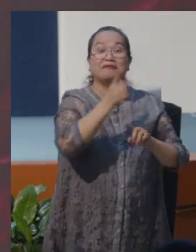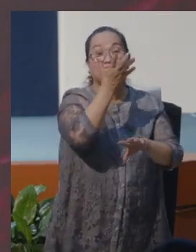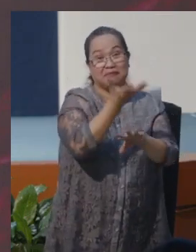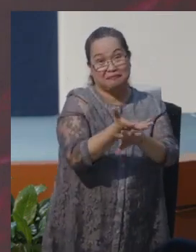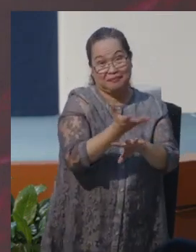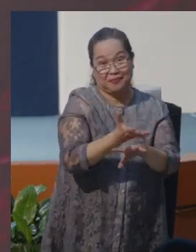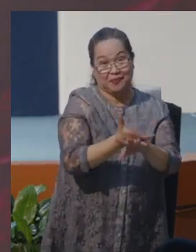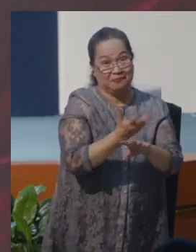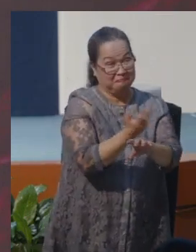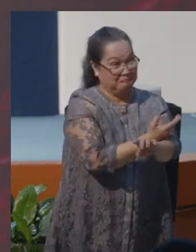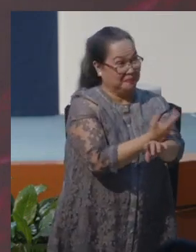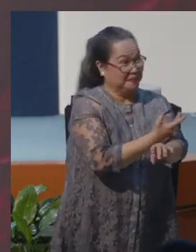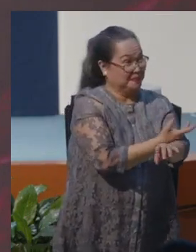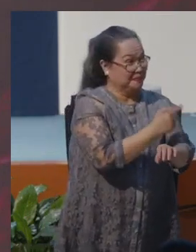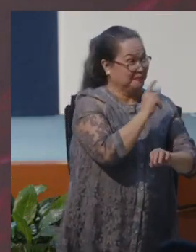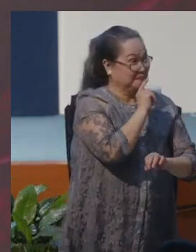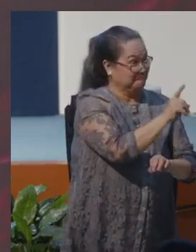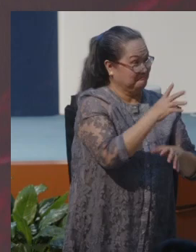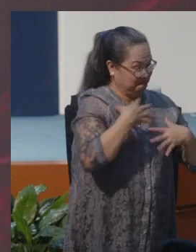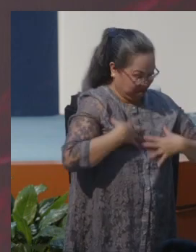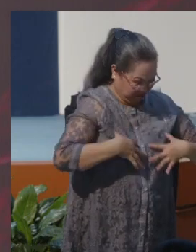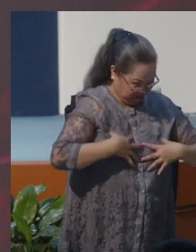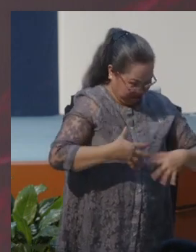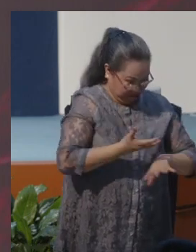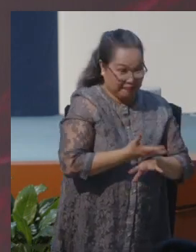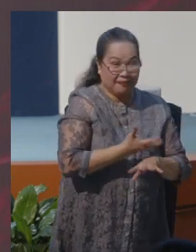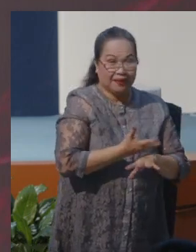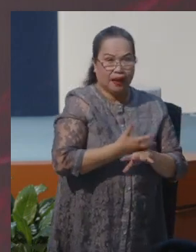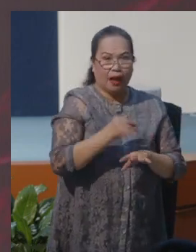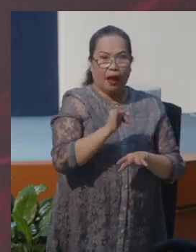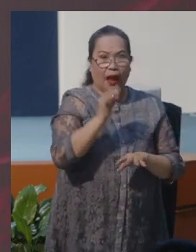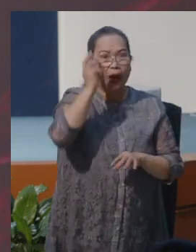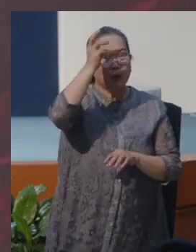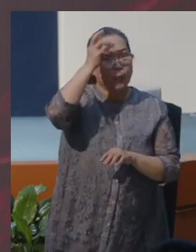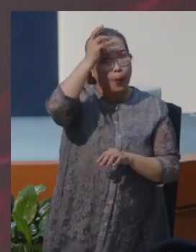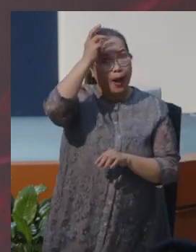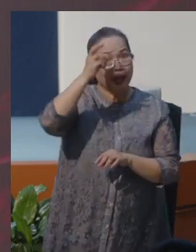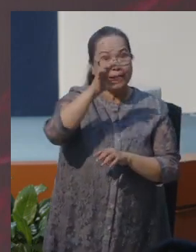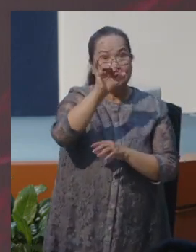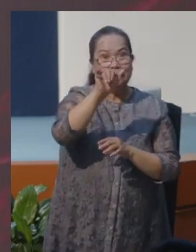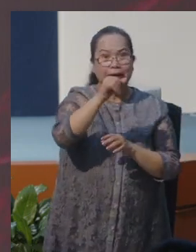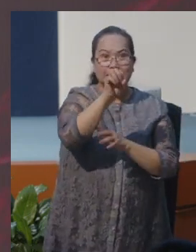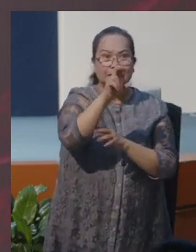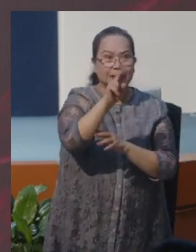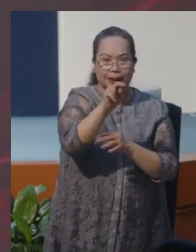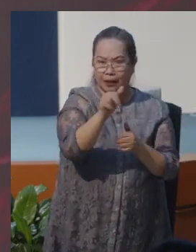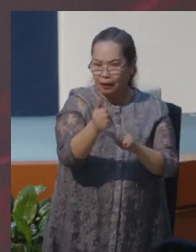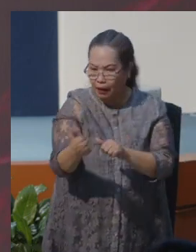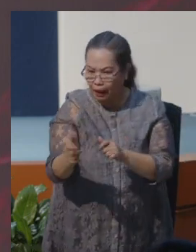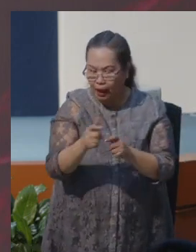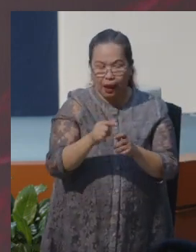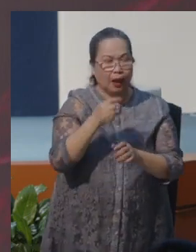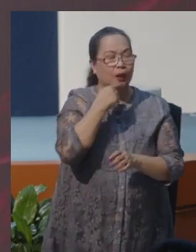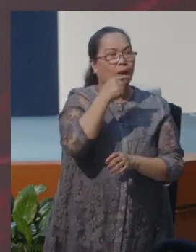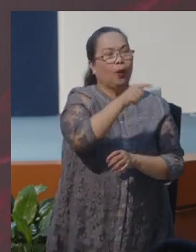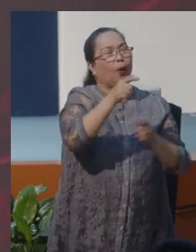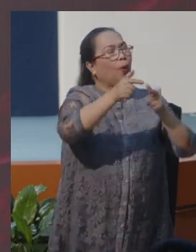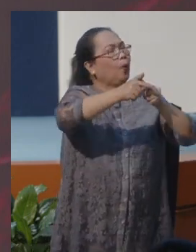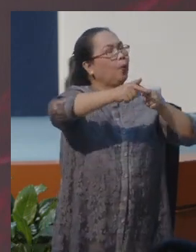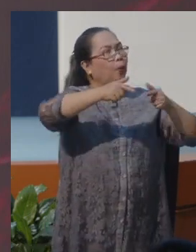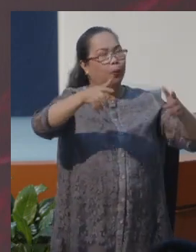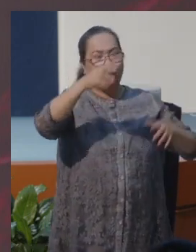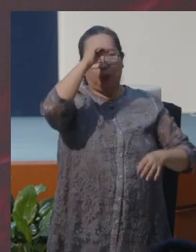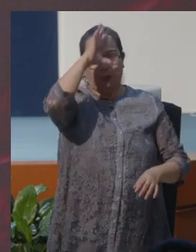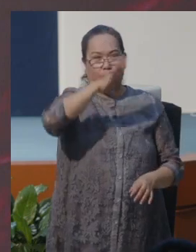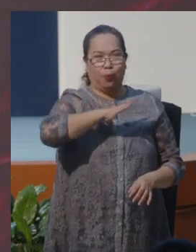the wilderness, wearing rough clothing and eating a wild diet, John the Baptist was declared by our Lord the greatest